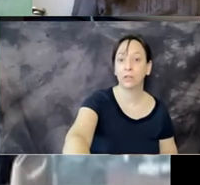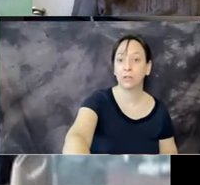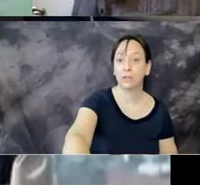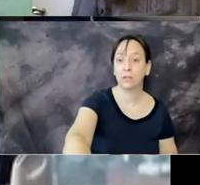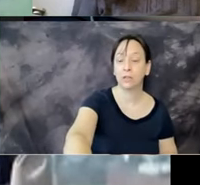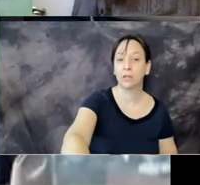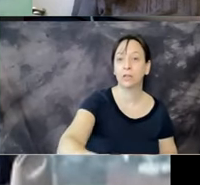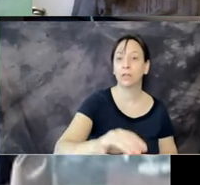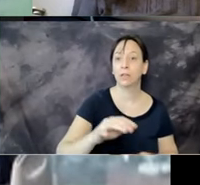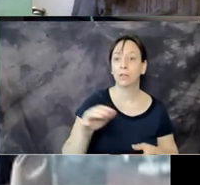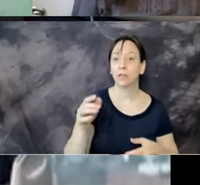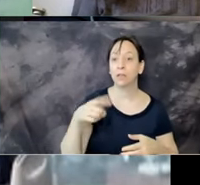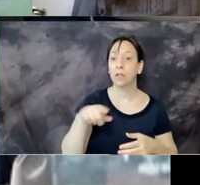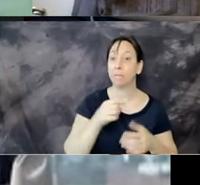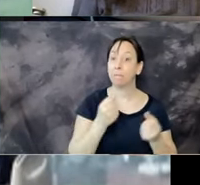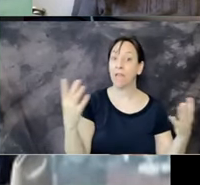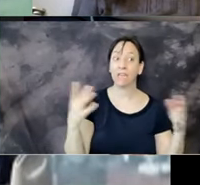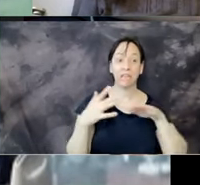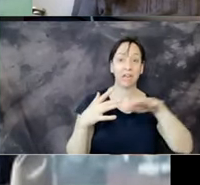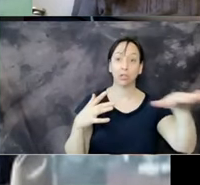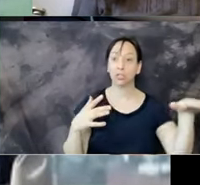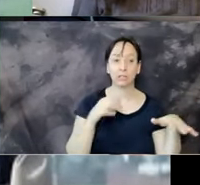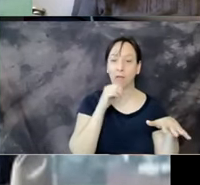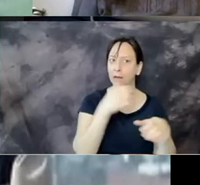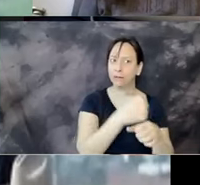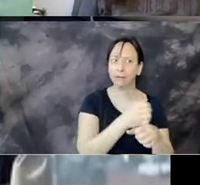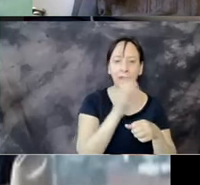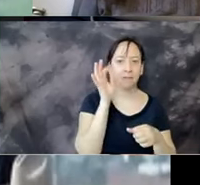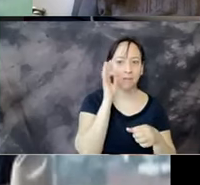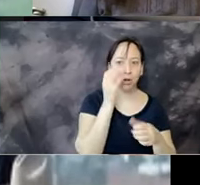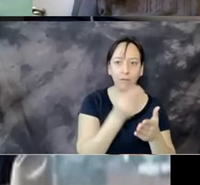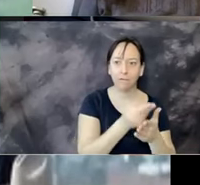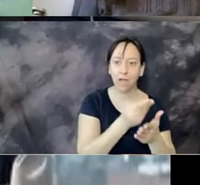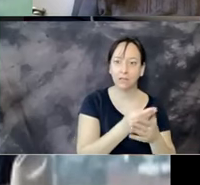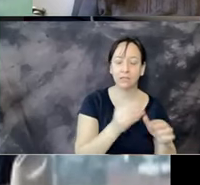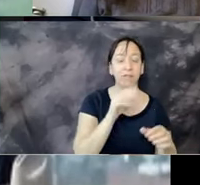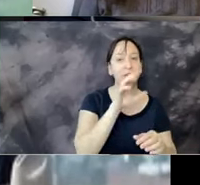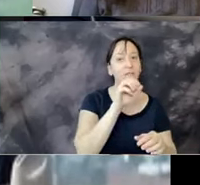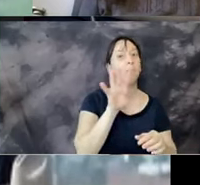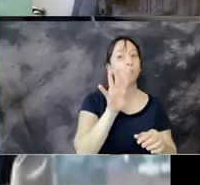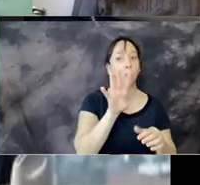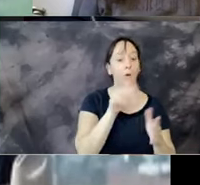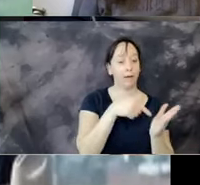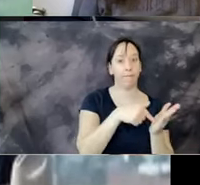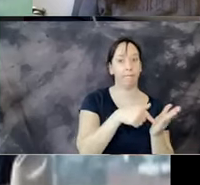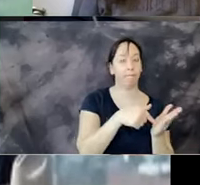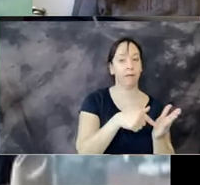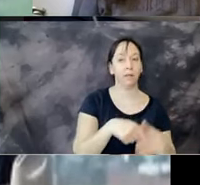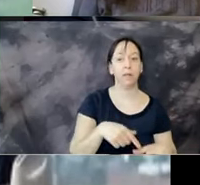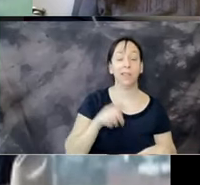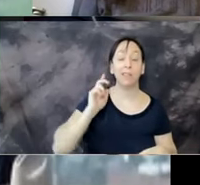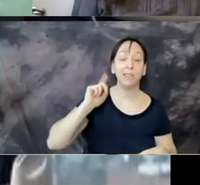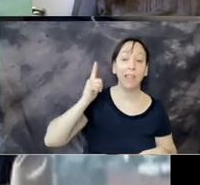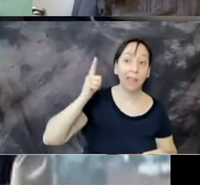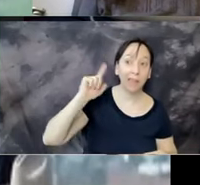entities that didn't receive federal funds under Section 504. Later,